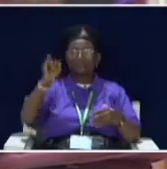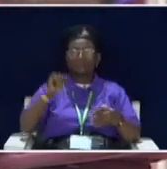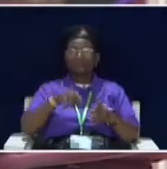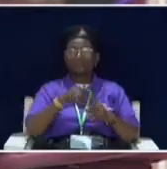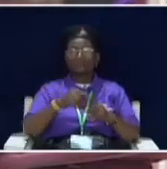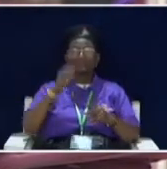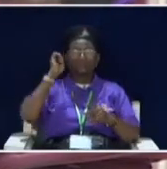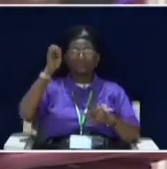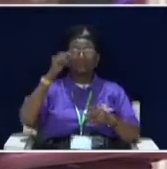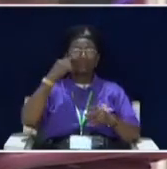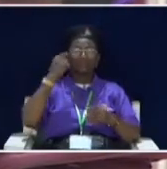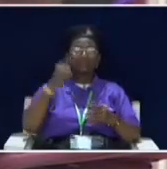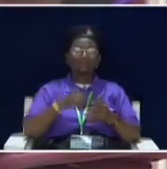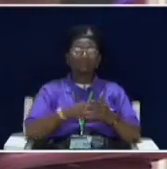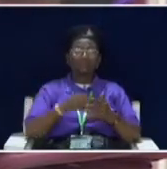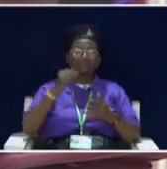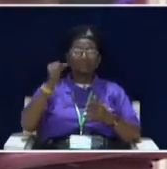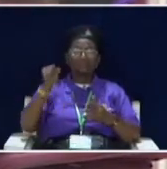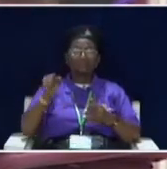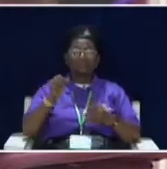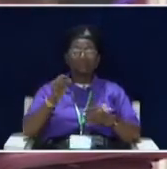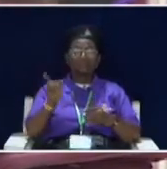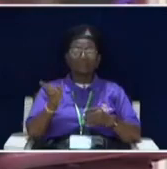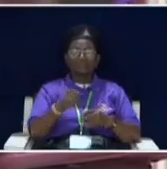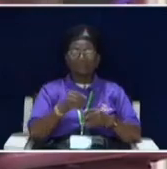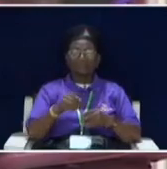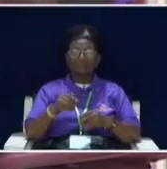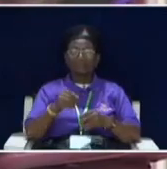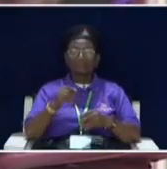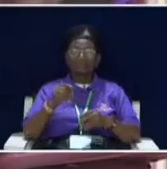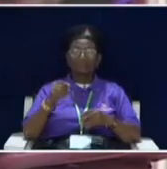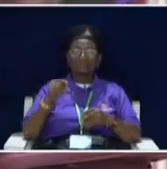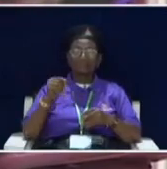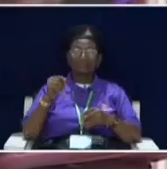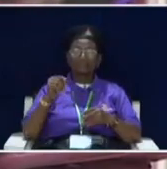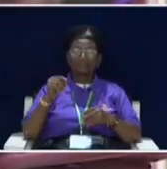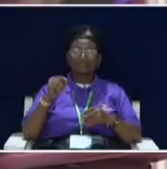When he notices you. Nigba ti Olorun ba fiyesi o.